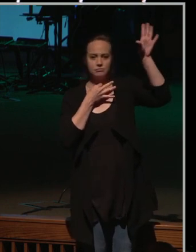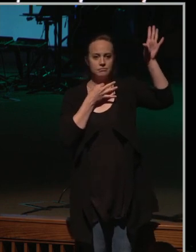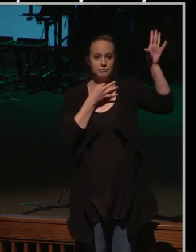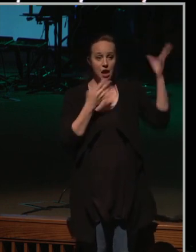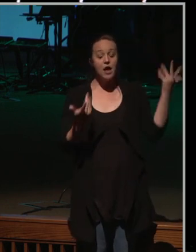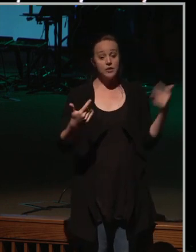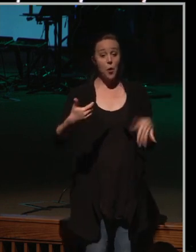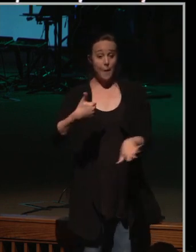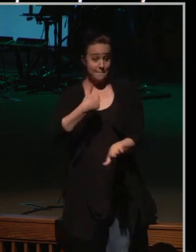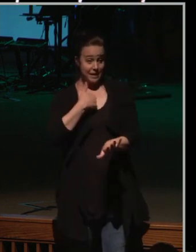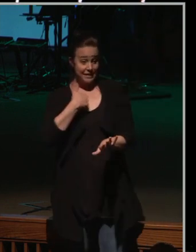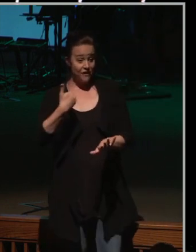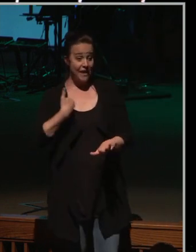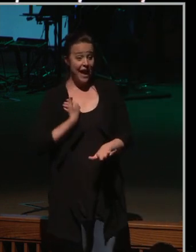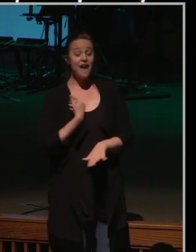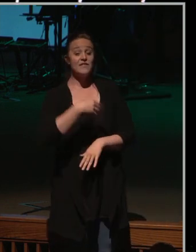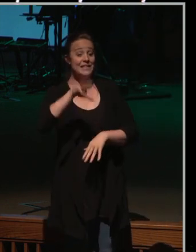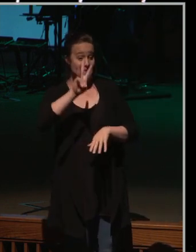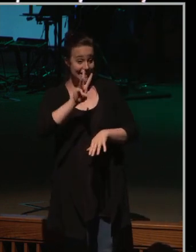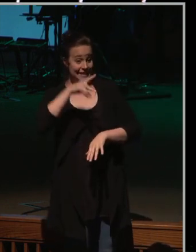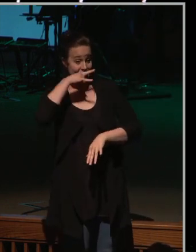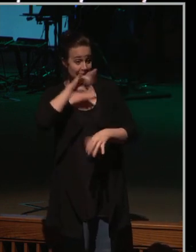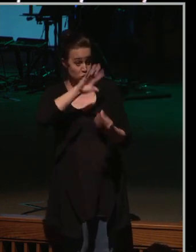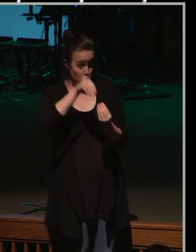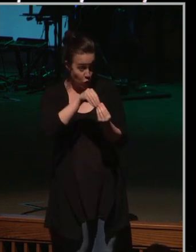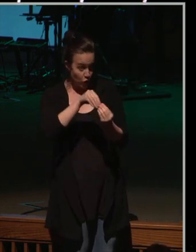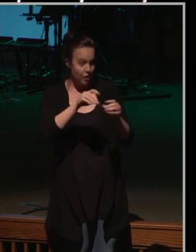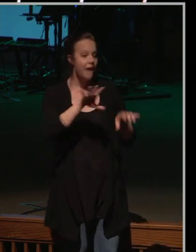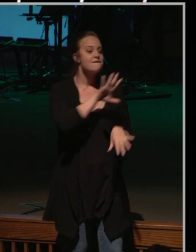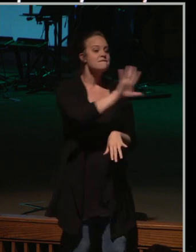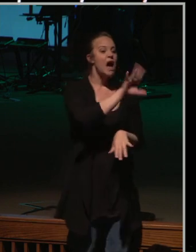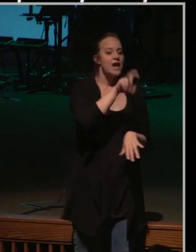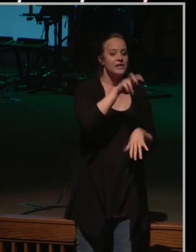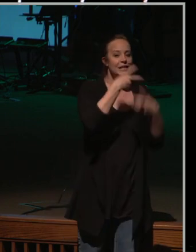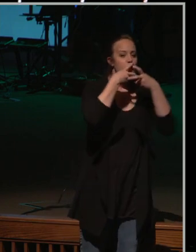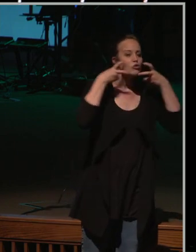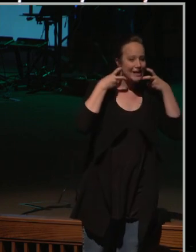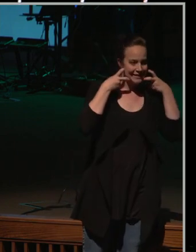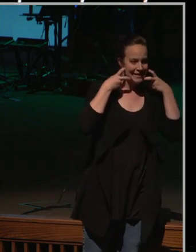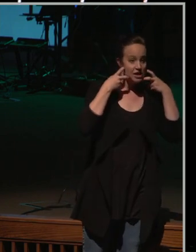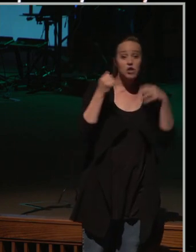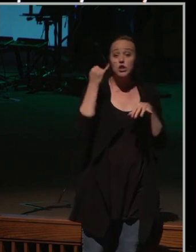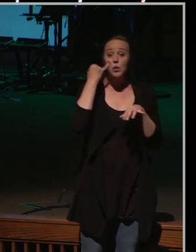needed to go through braces. So if you are an orthodontist, you're welcome.